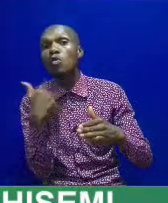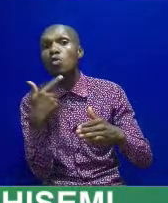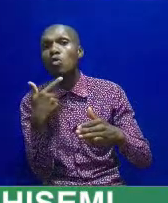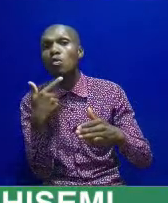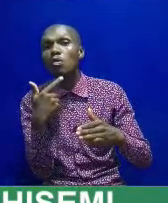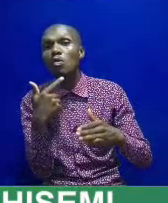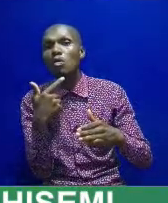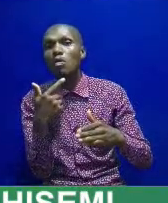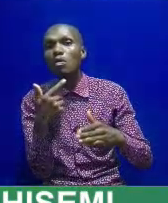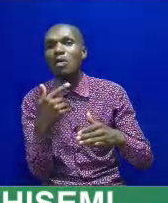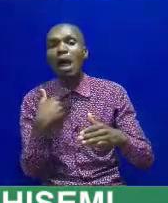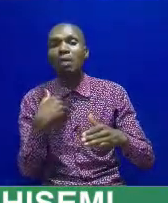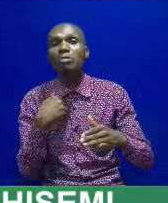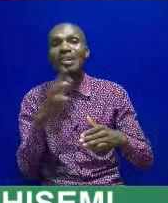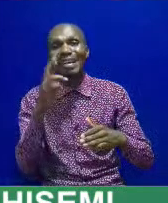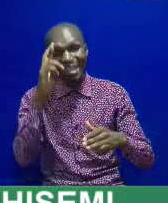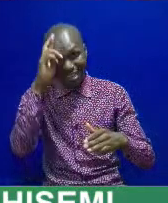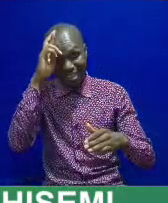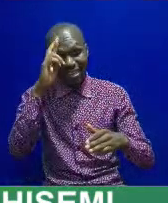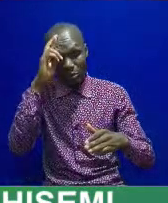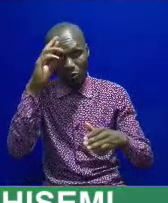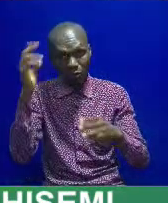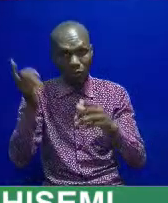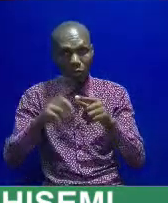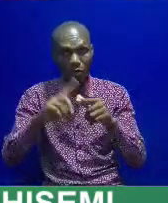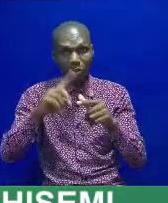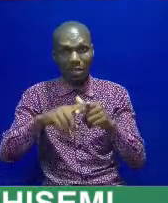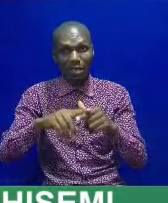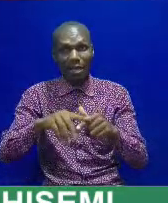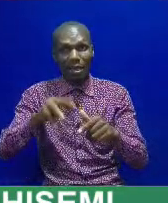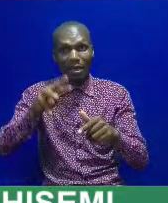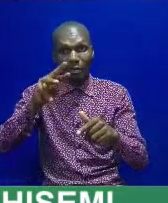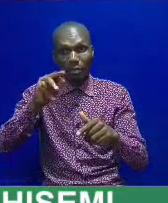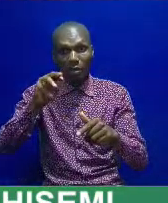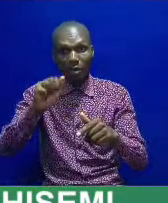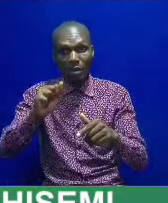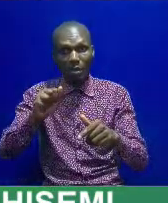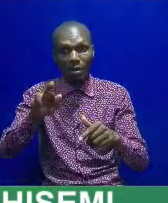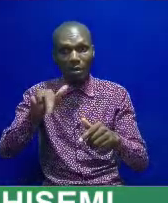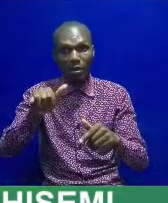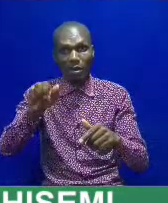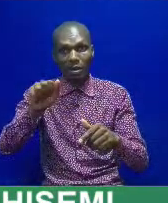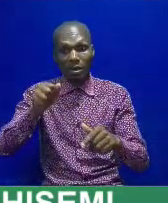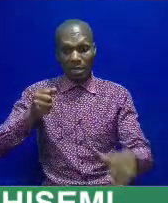good many reasons, St. Mary Junior's Girls has given